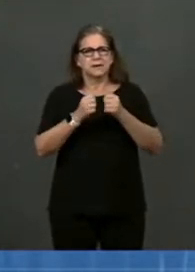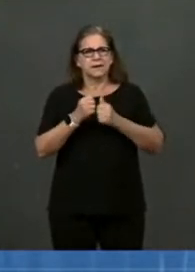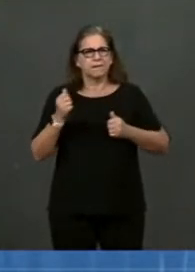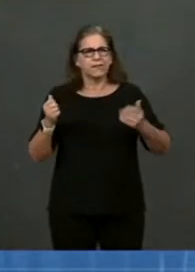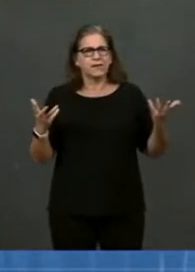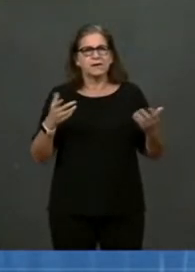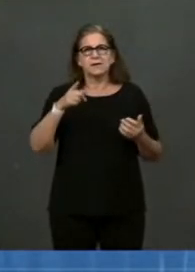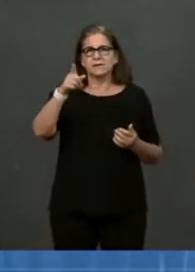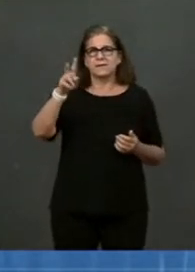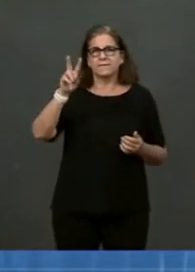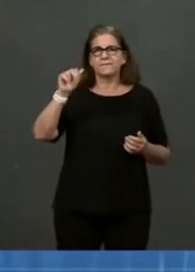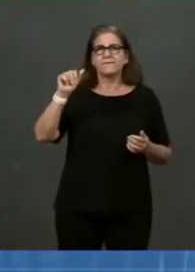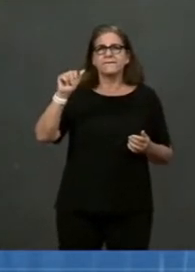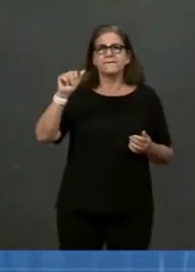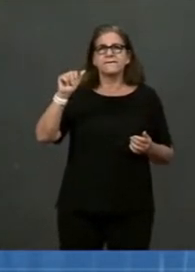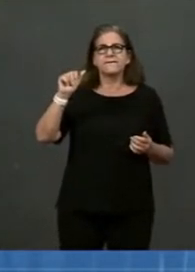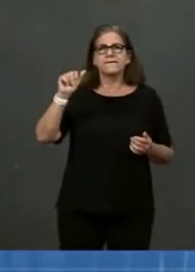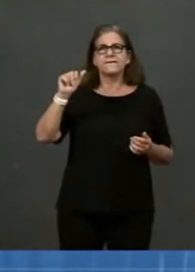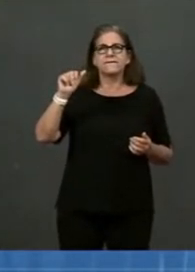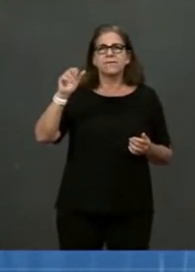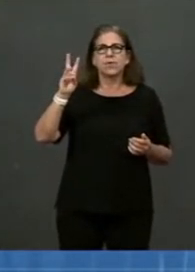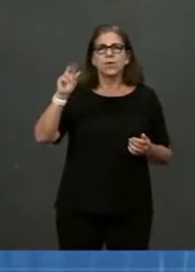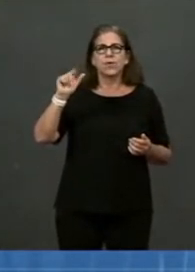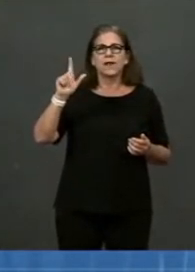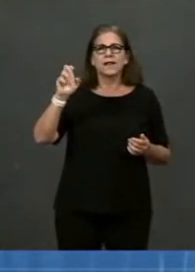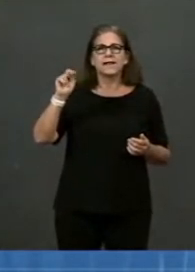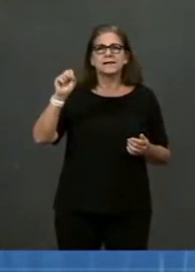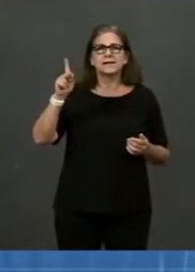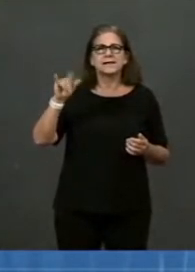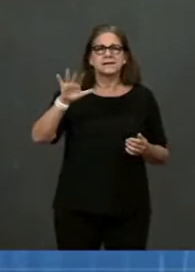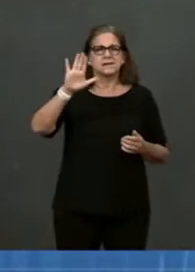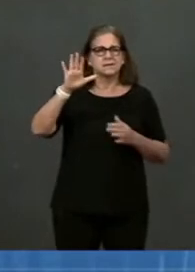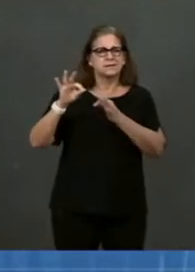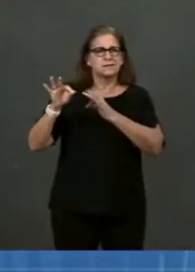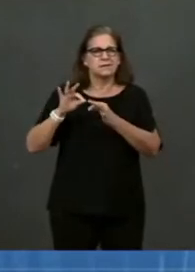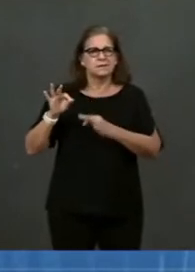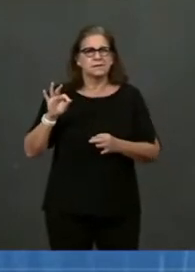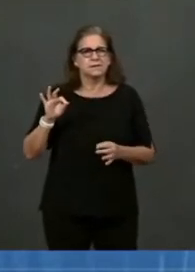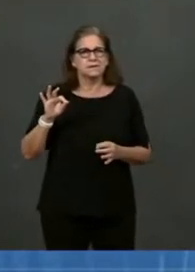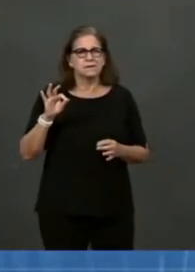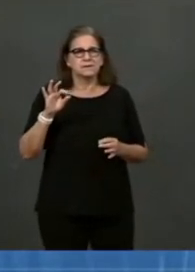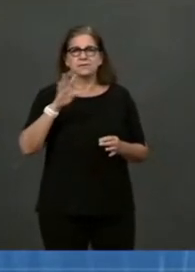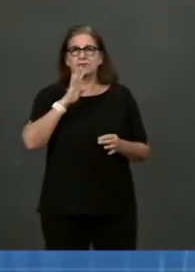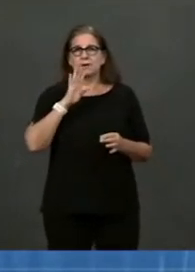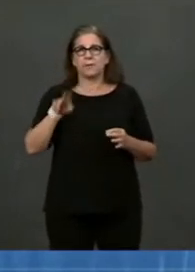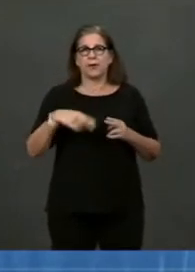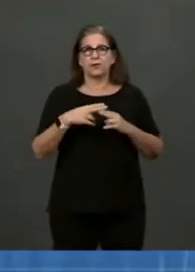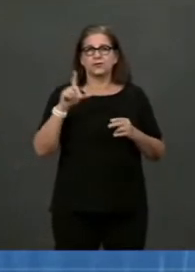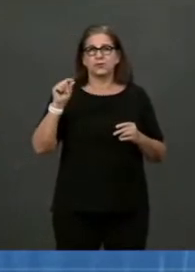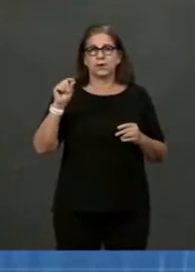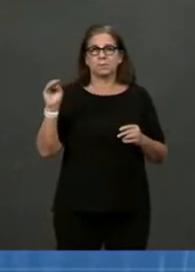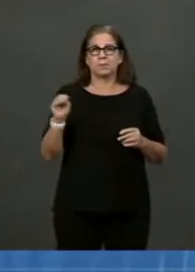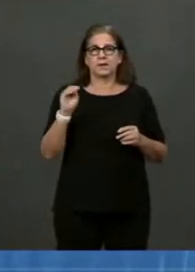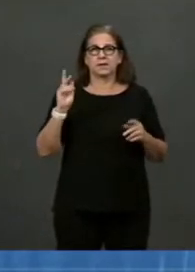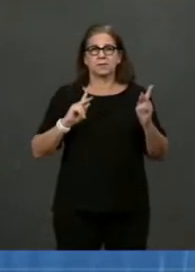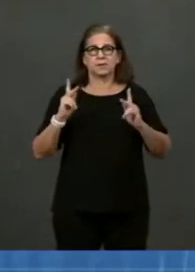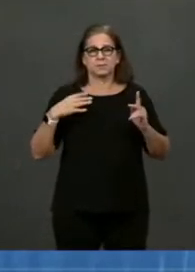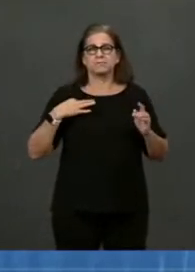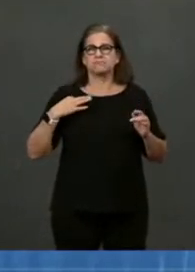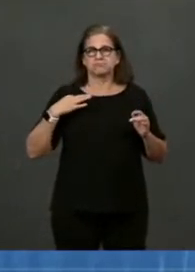million Americans will become eligible for a booster in the coming months. That's 2 out of 3 fully